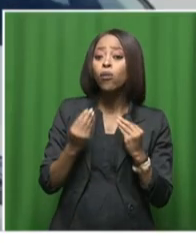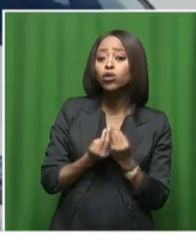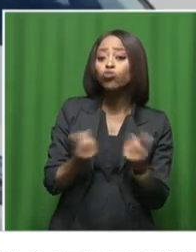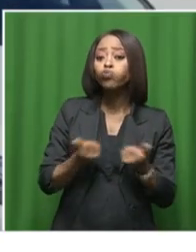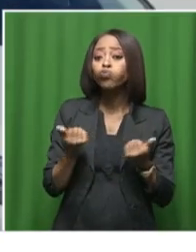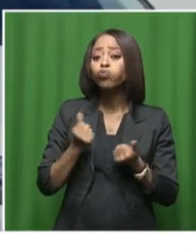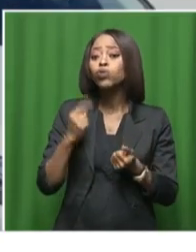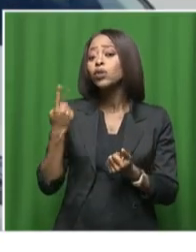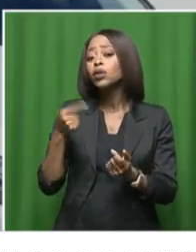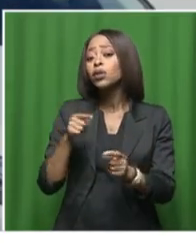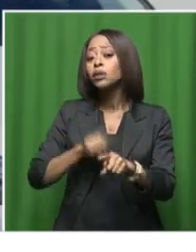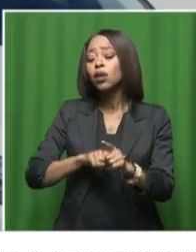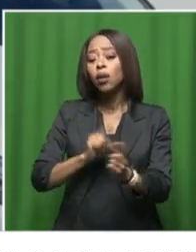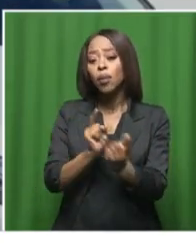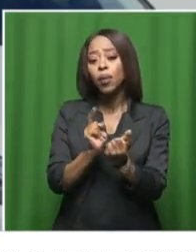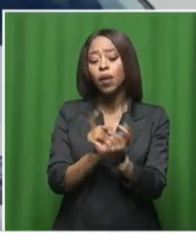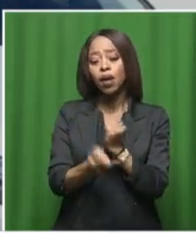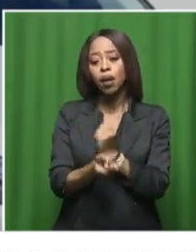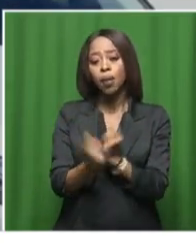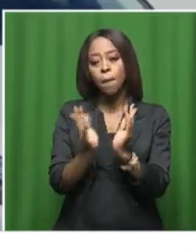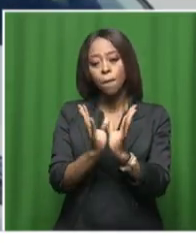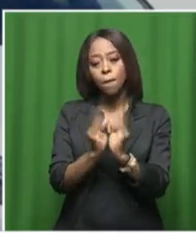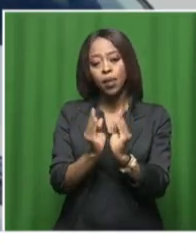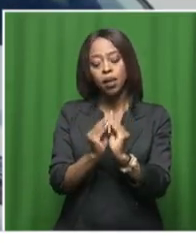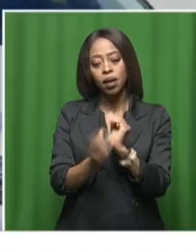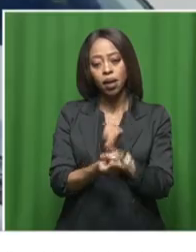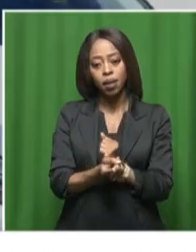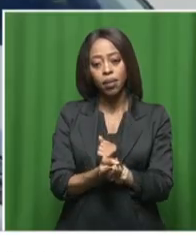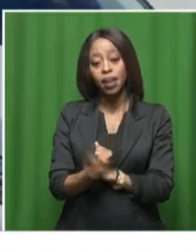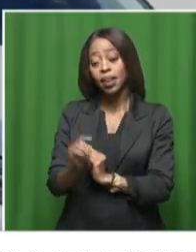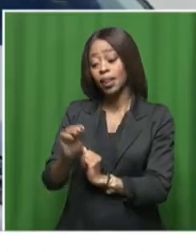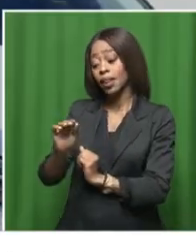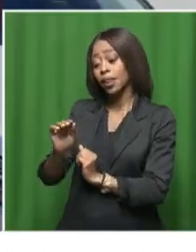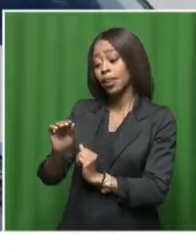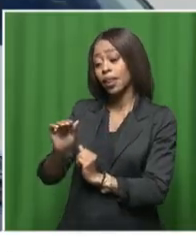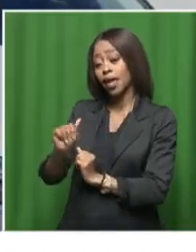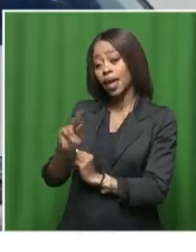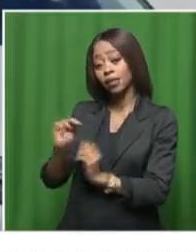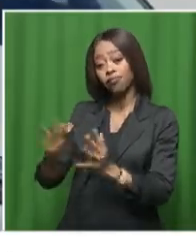we meet. He says it's important for the ANC leadership to be united